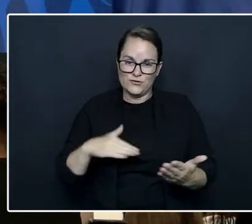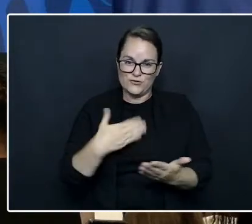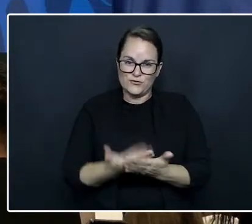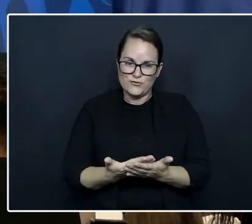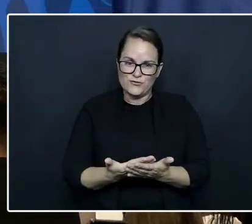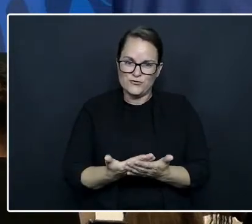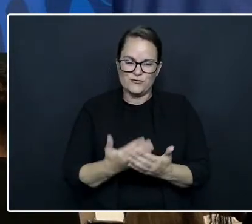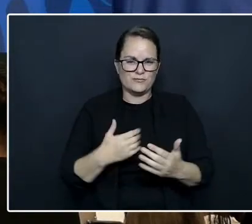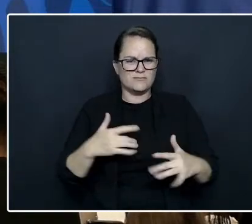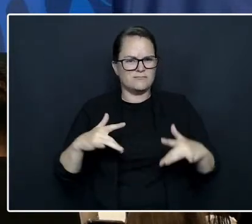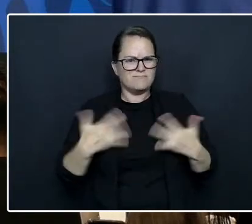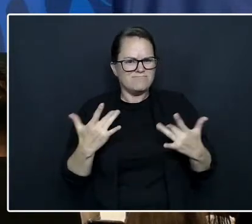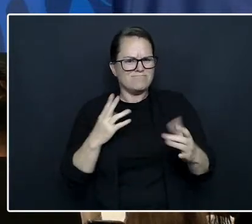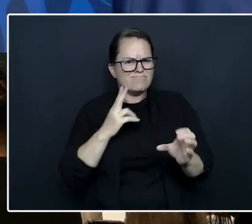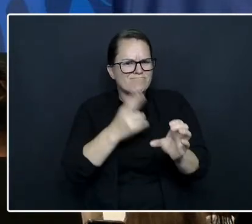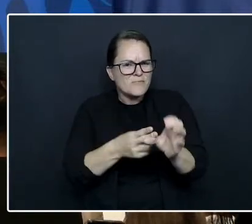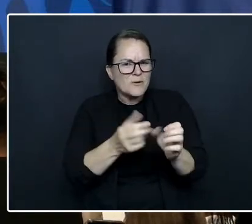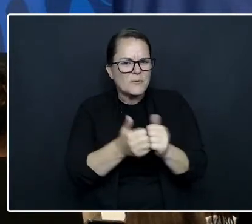this